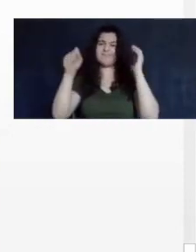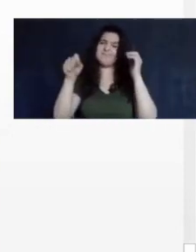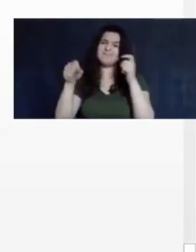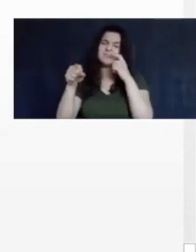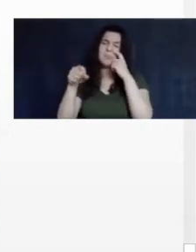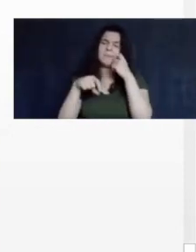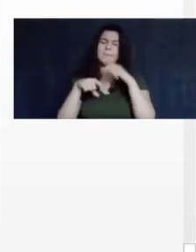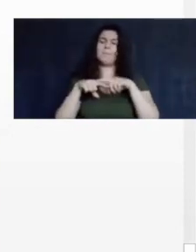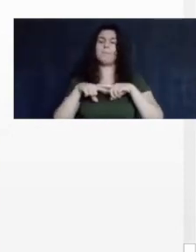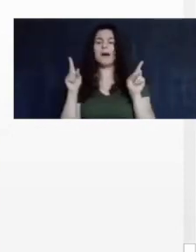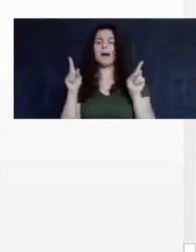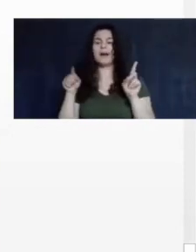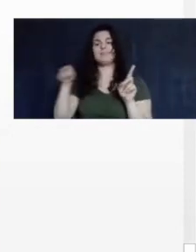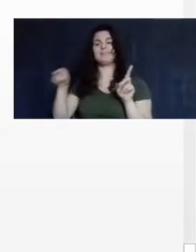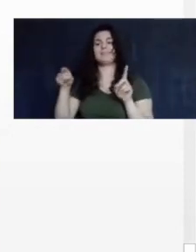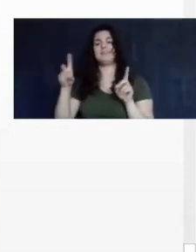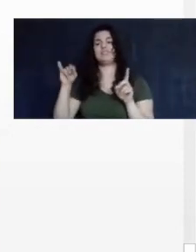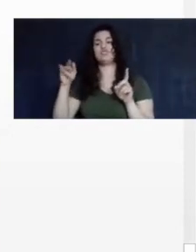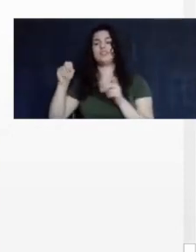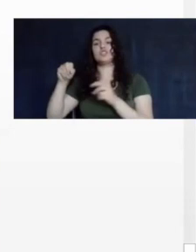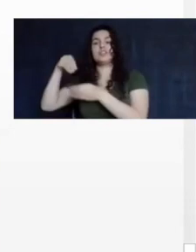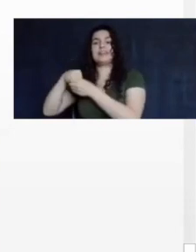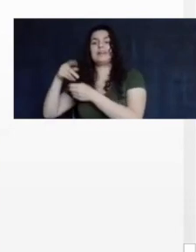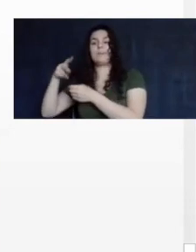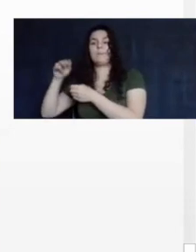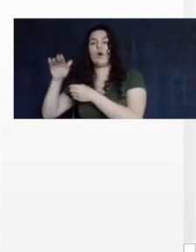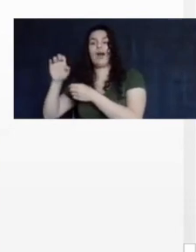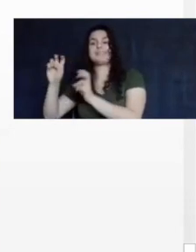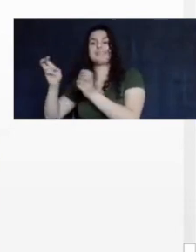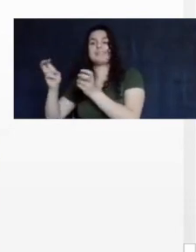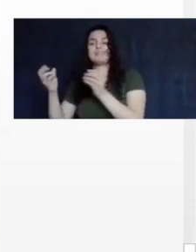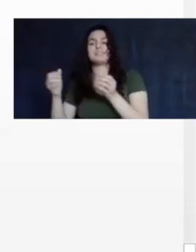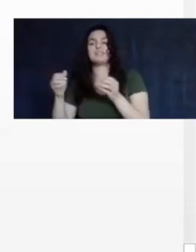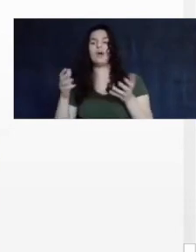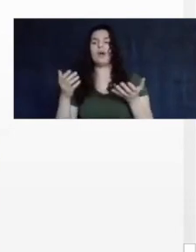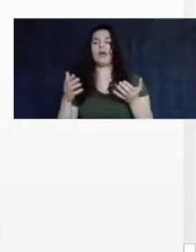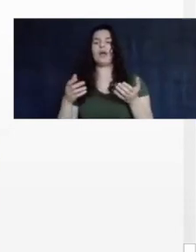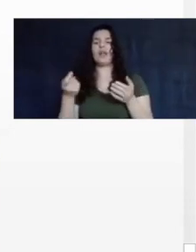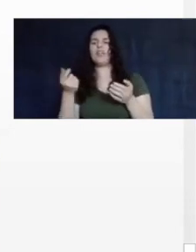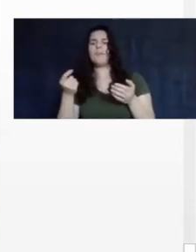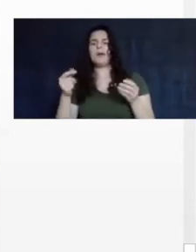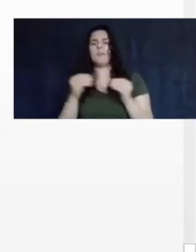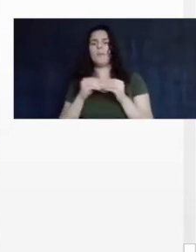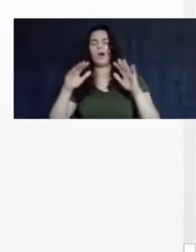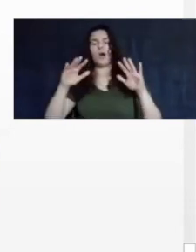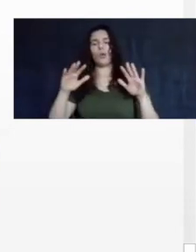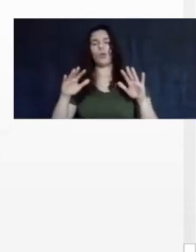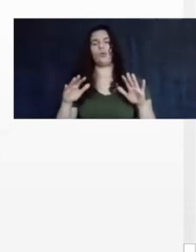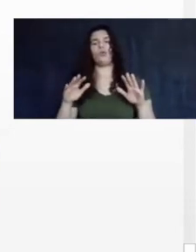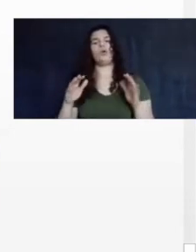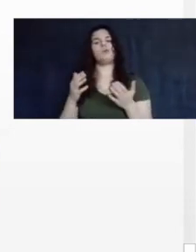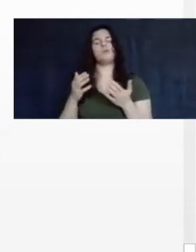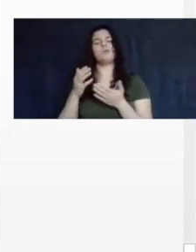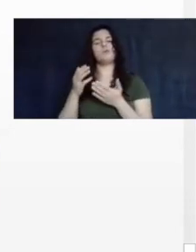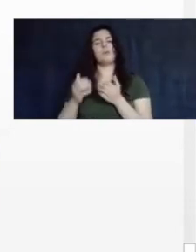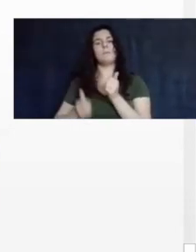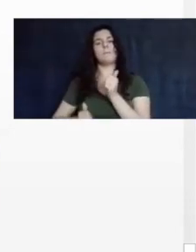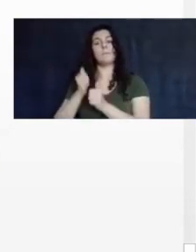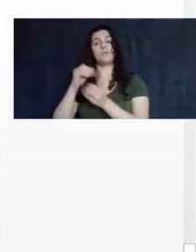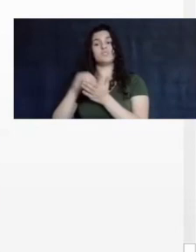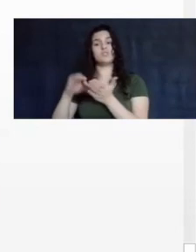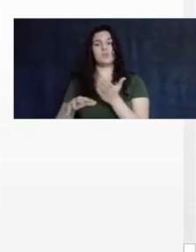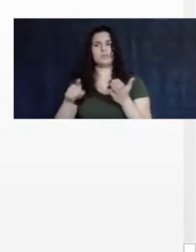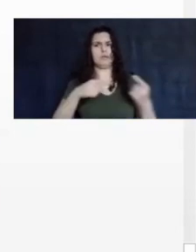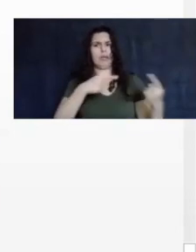the dissertation in practice, I think, pulls it back a little bit in areas where most of our students are not as familiar,